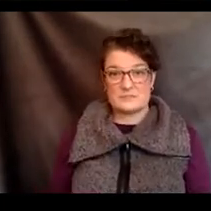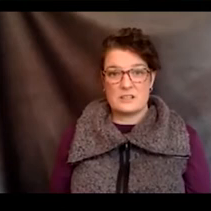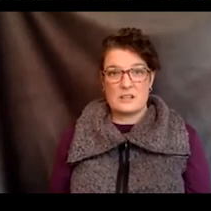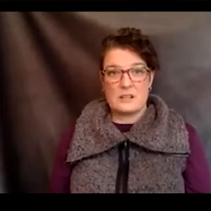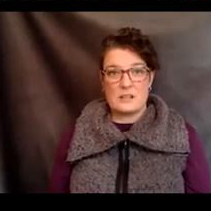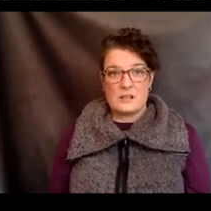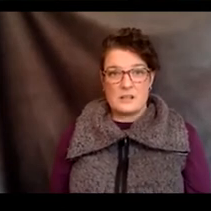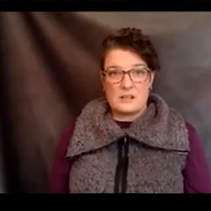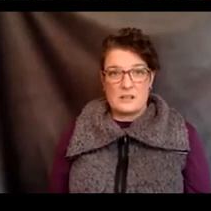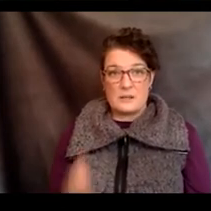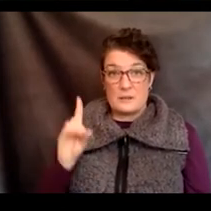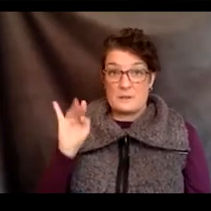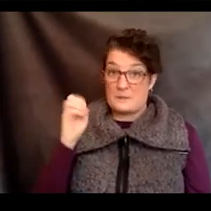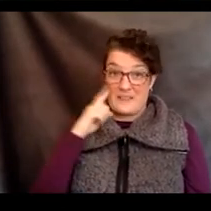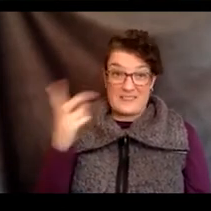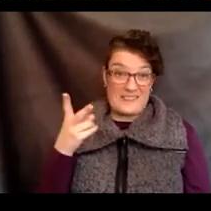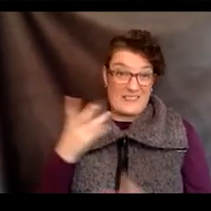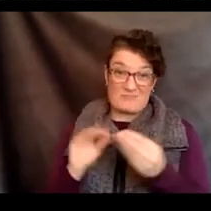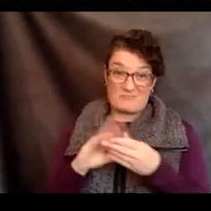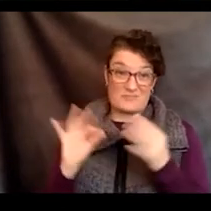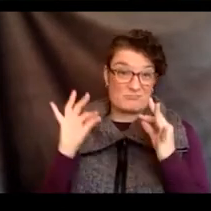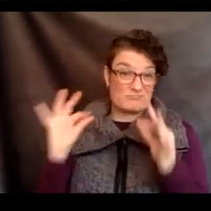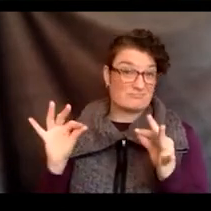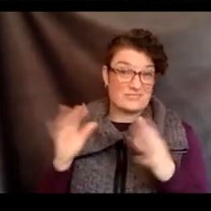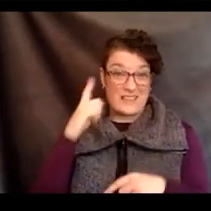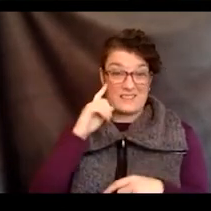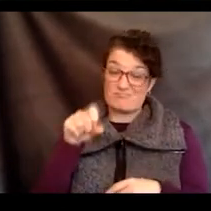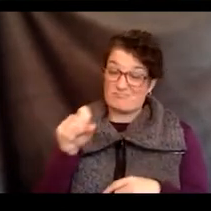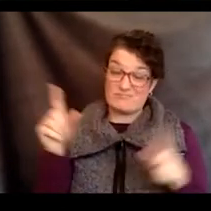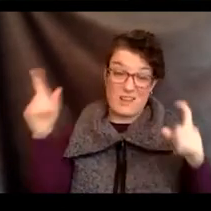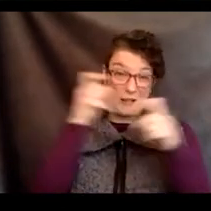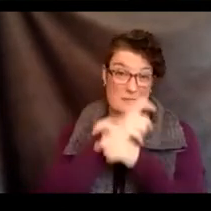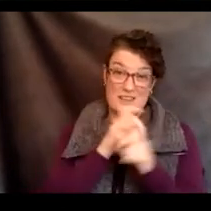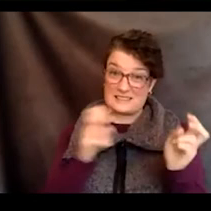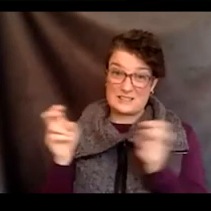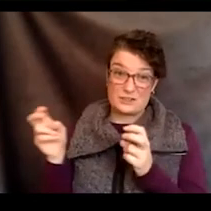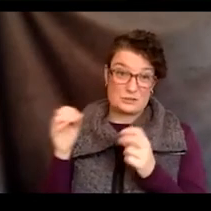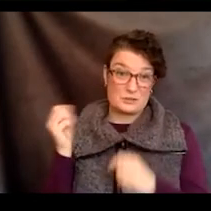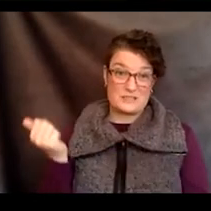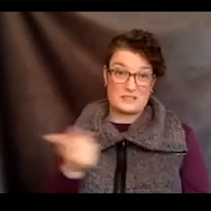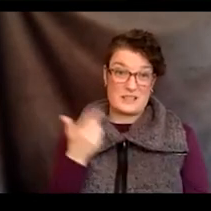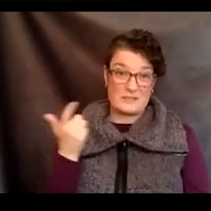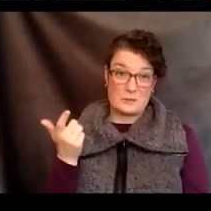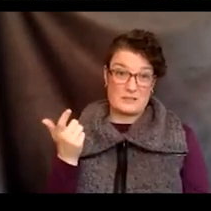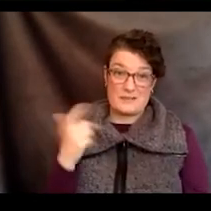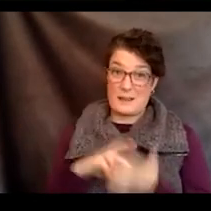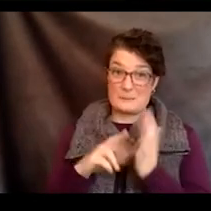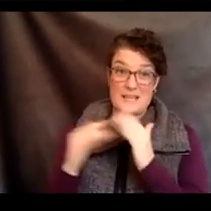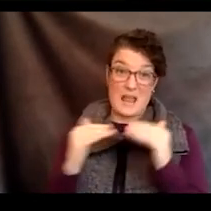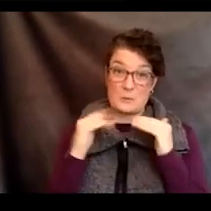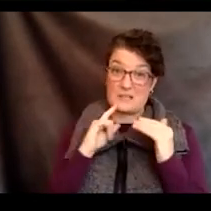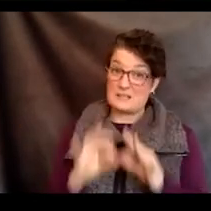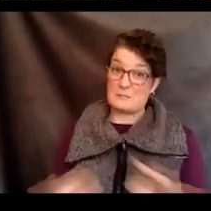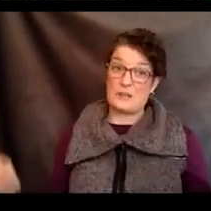I think these two have spoken so eloquently. It is a really complex issue, and everyone, I mean, equity is really